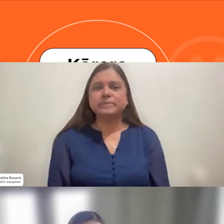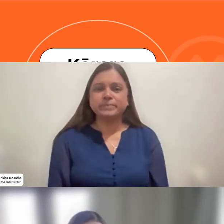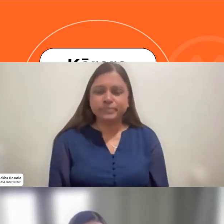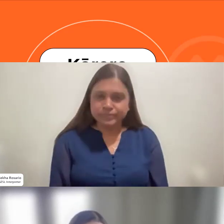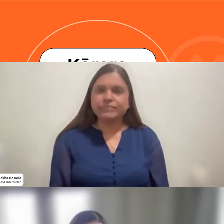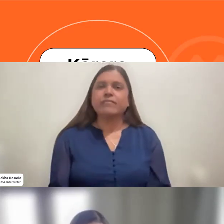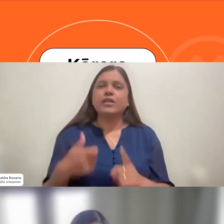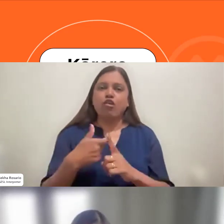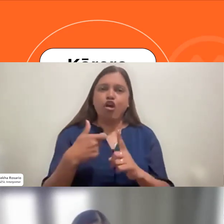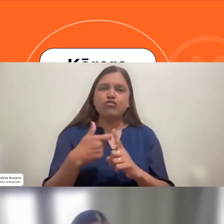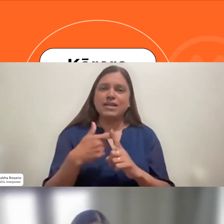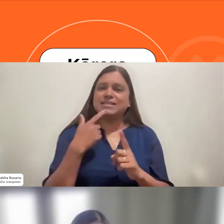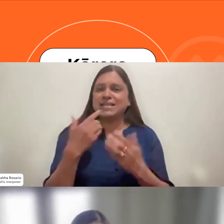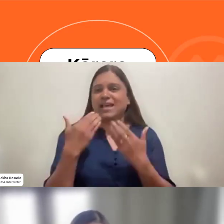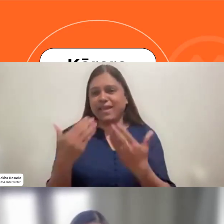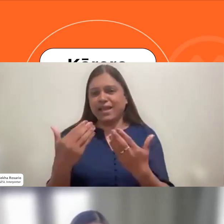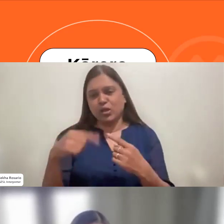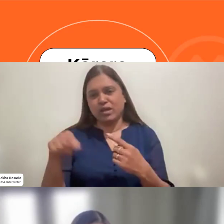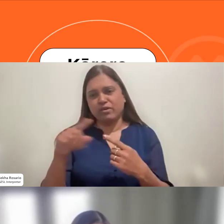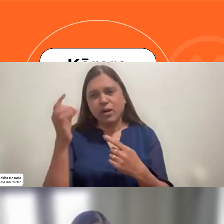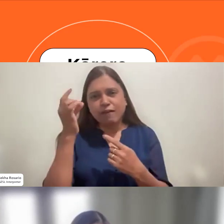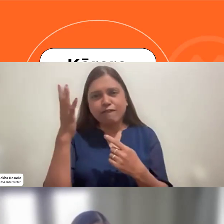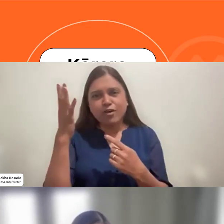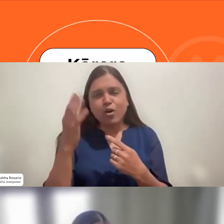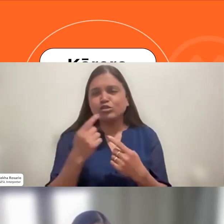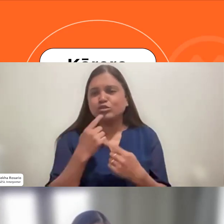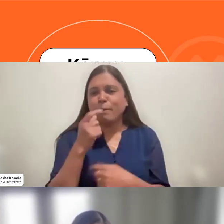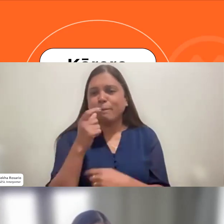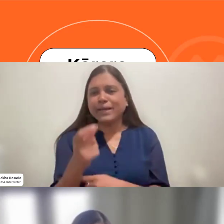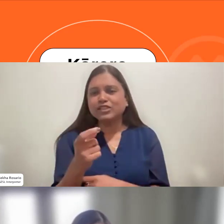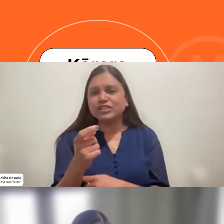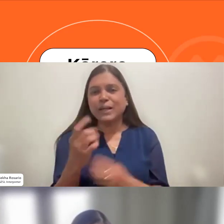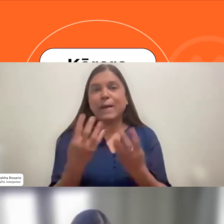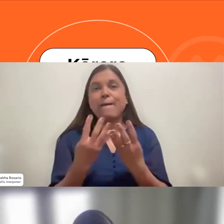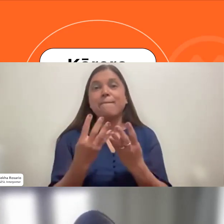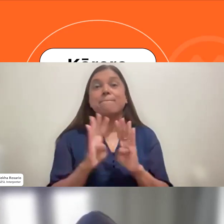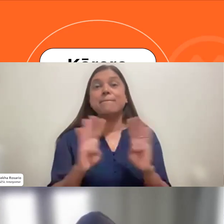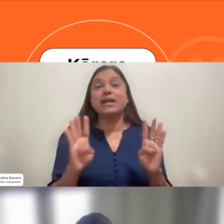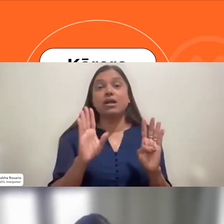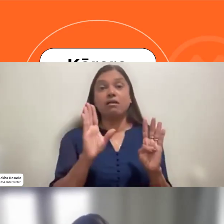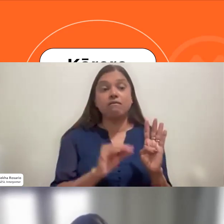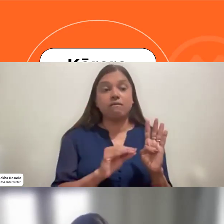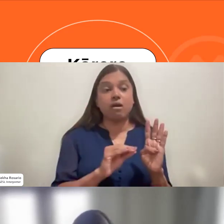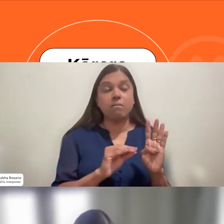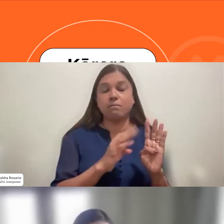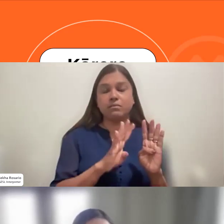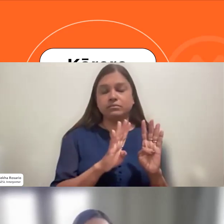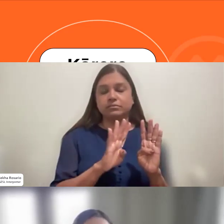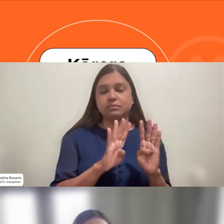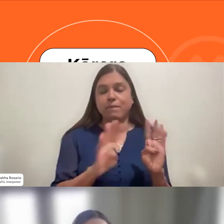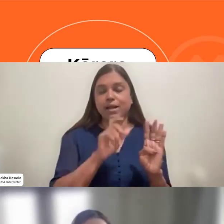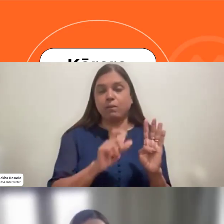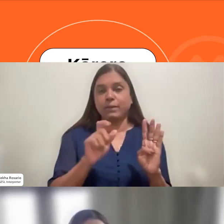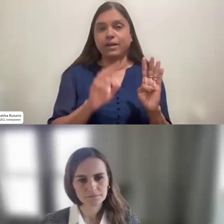much. I just forgot to mention too, the panelists from panel 1, if you could just check in